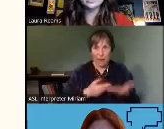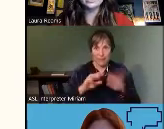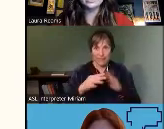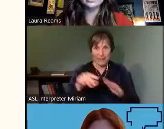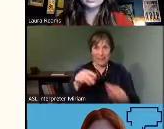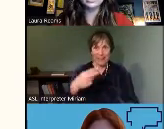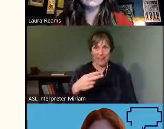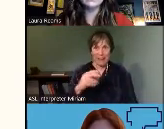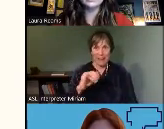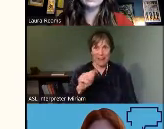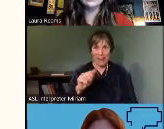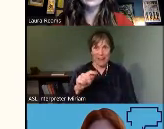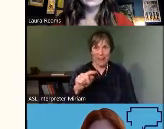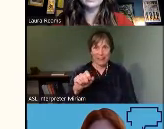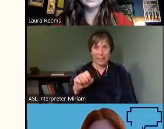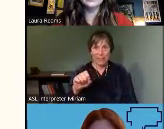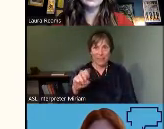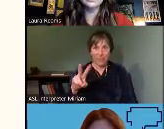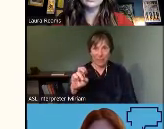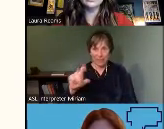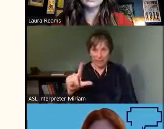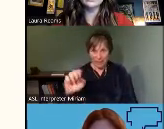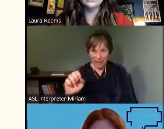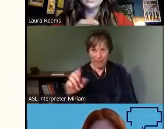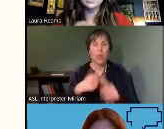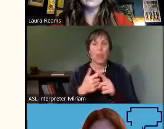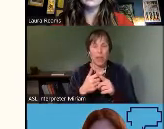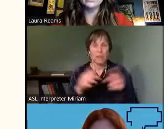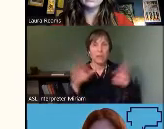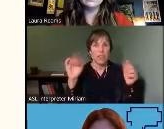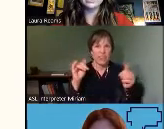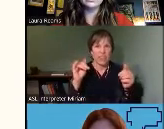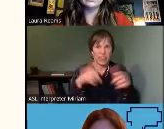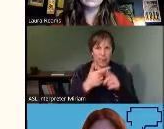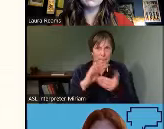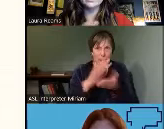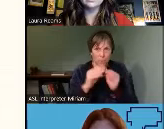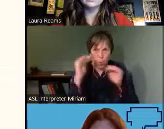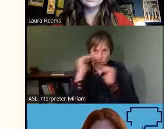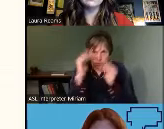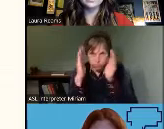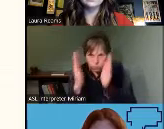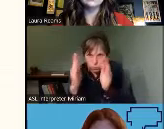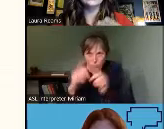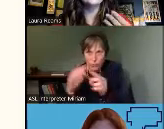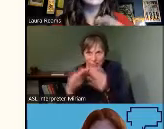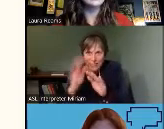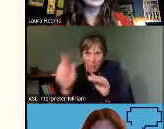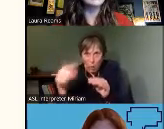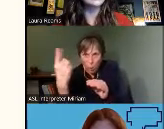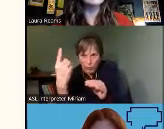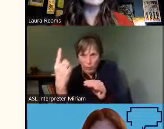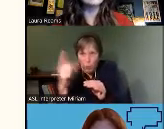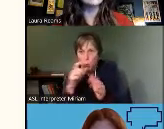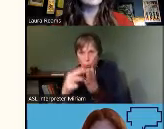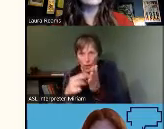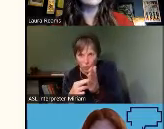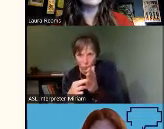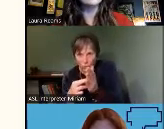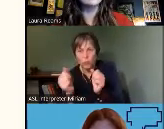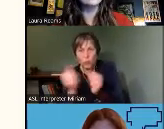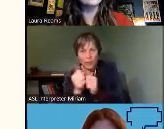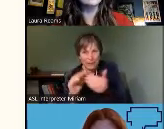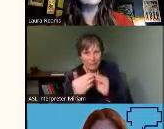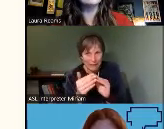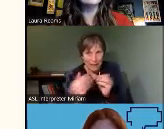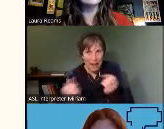that focus in and just looking for the city only voters out of those who registered with the city of high school how many of them showed up to